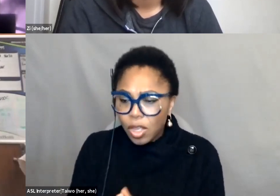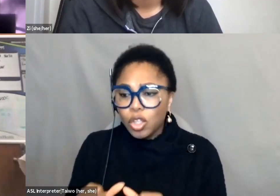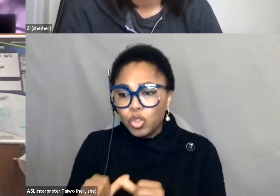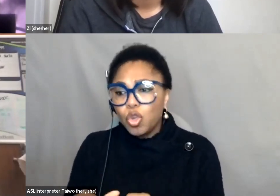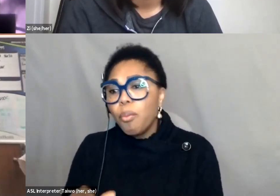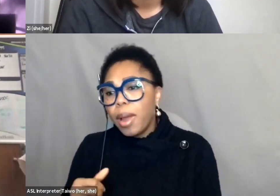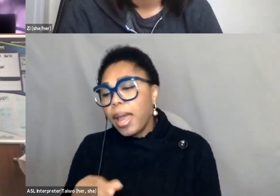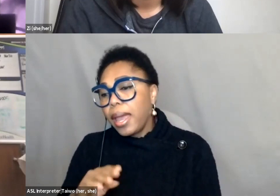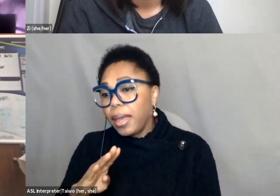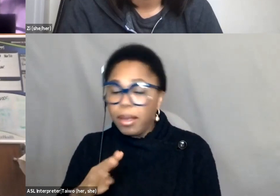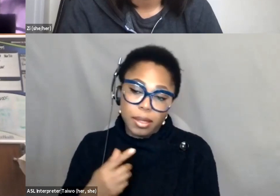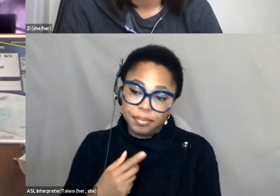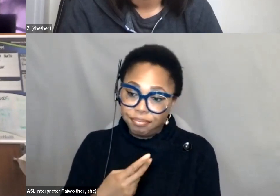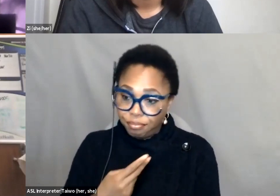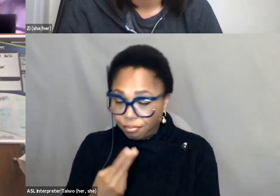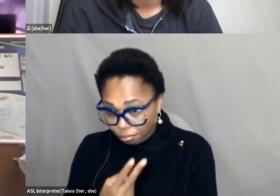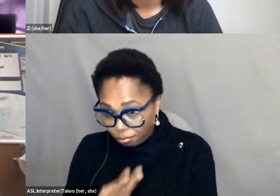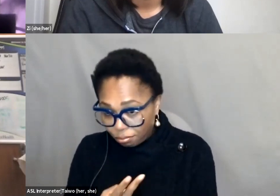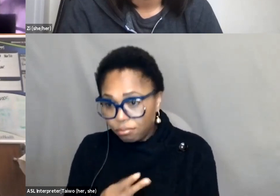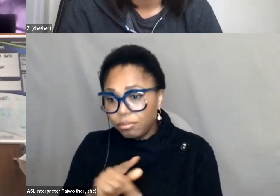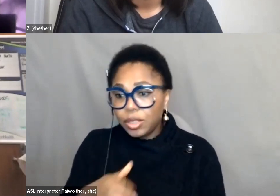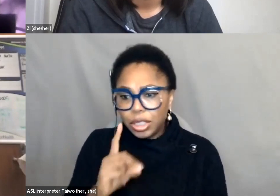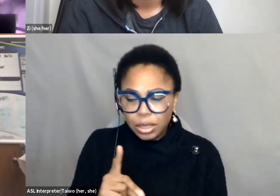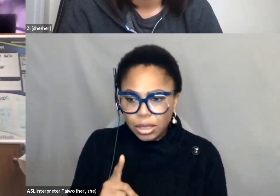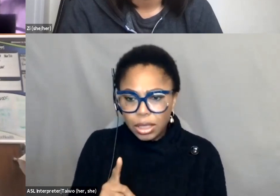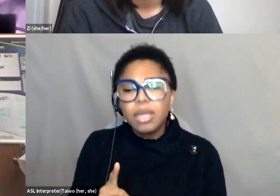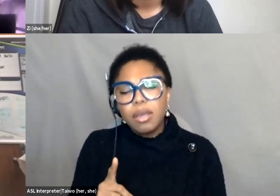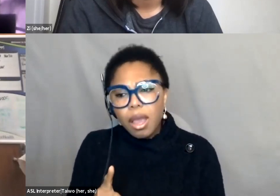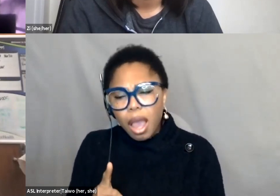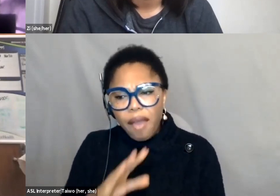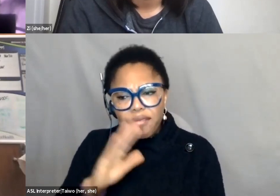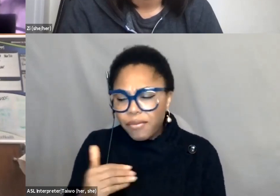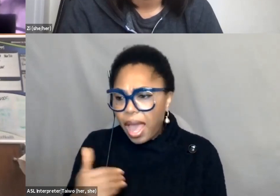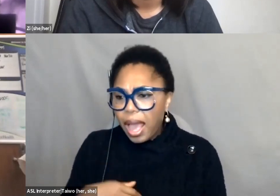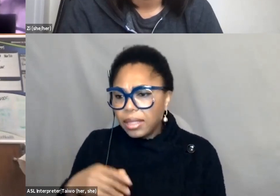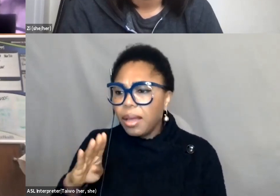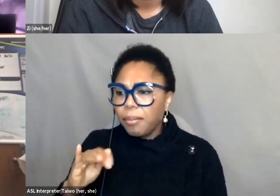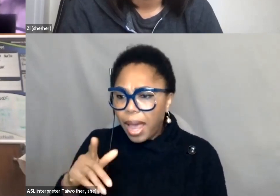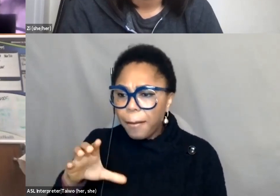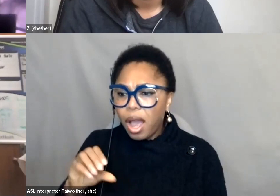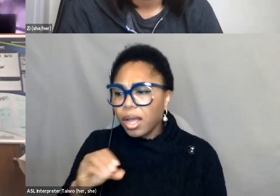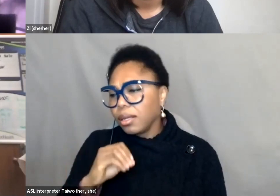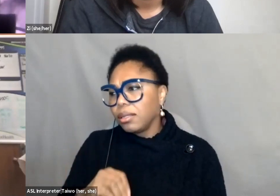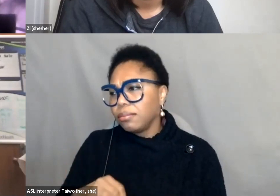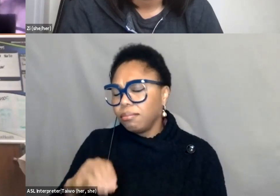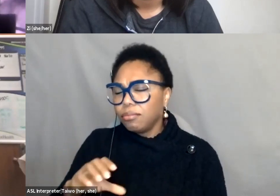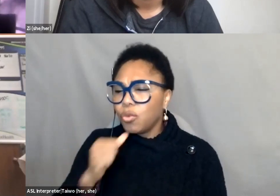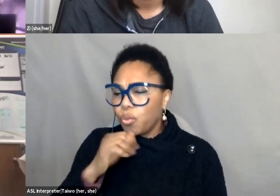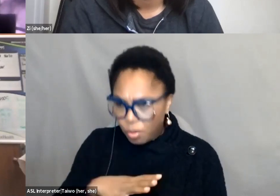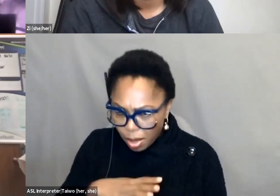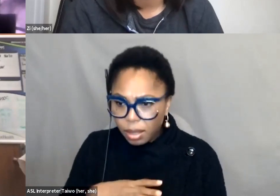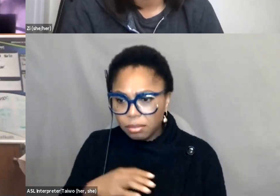program, I have never had a BIPOC female as a STEM professor. And quite frankly, I want to be that mentor to